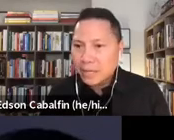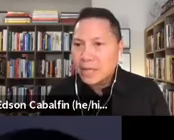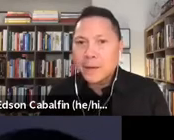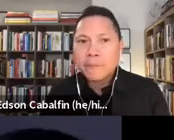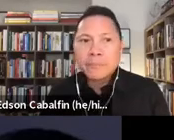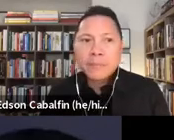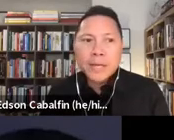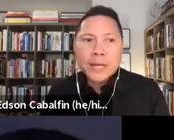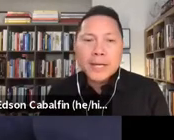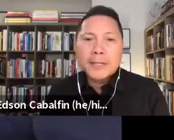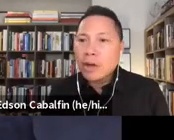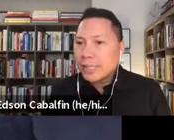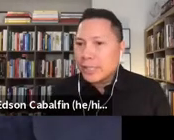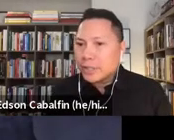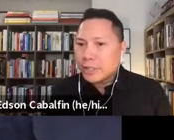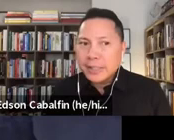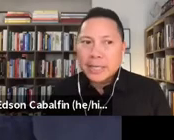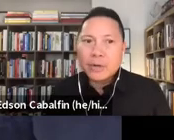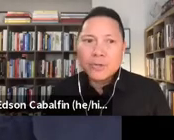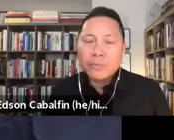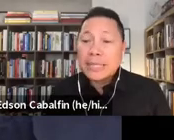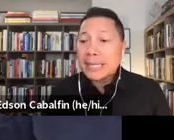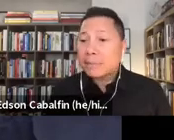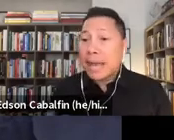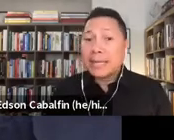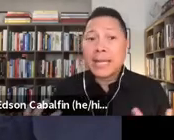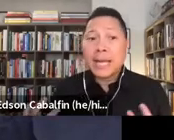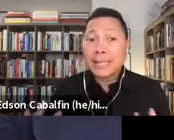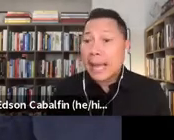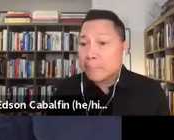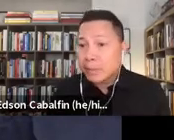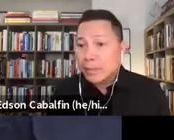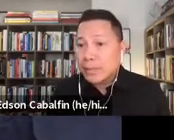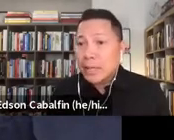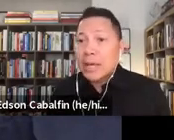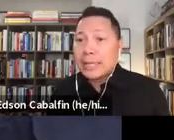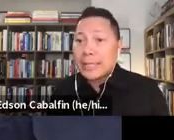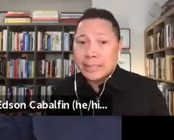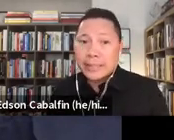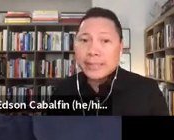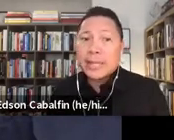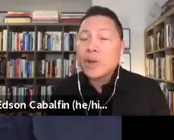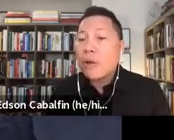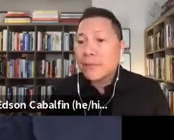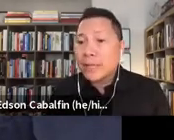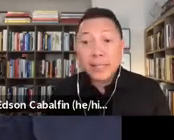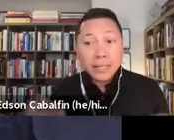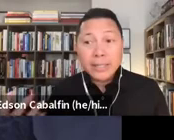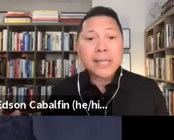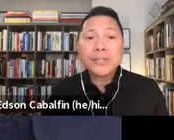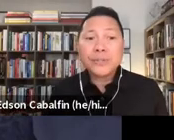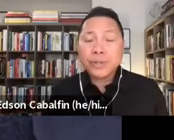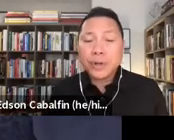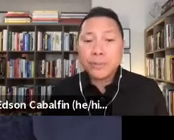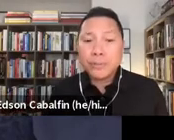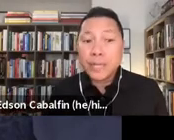our thinking. Decolonization in design can also mean expanding examples, identities, and contexts in the